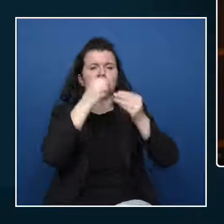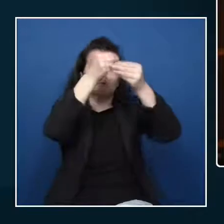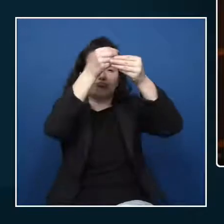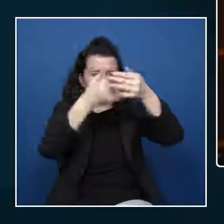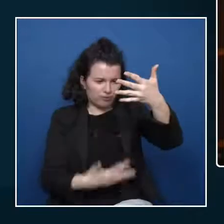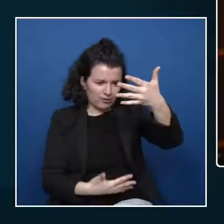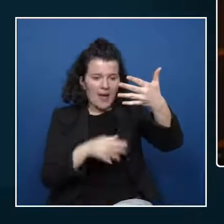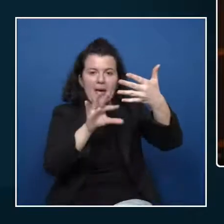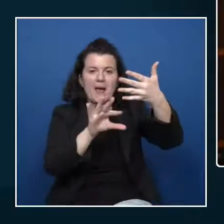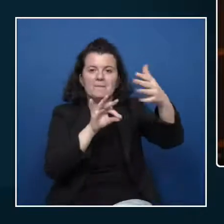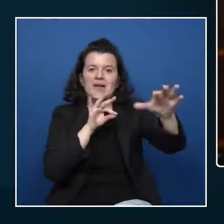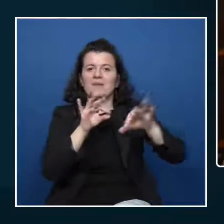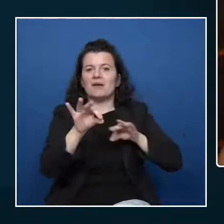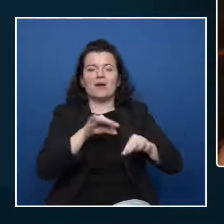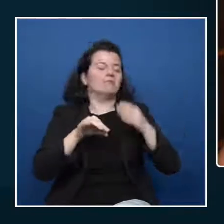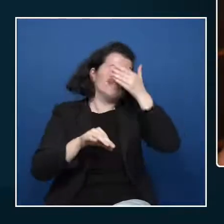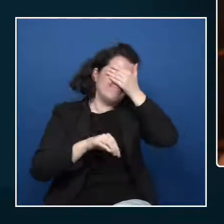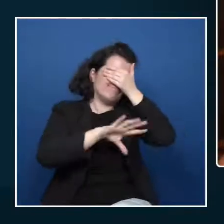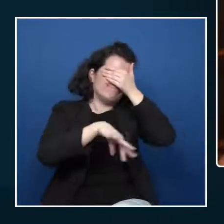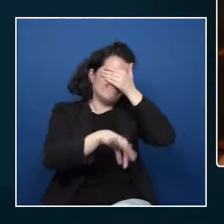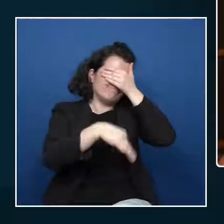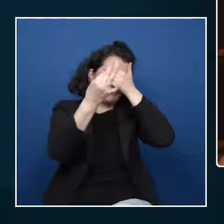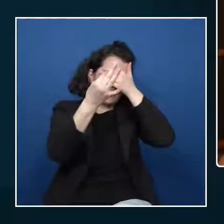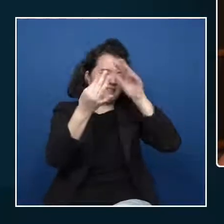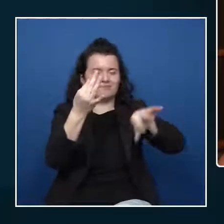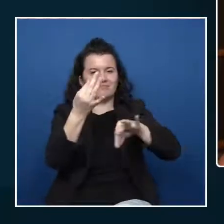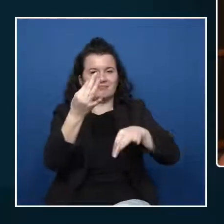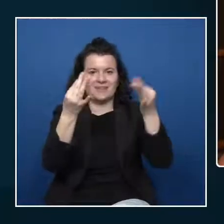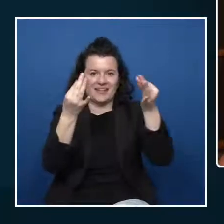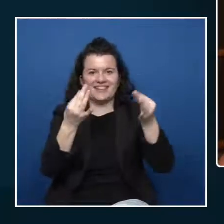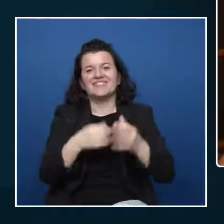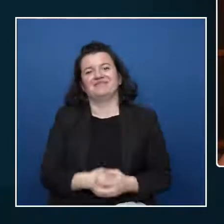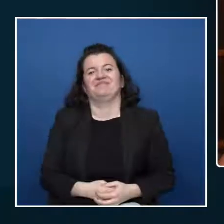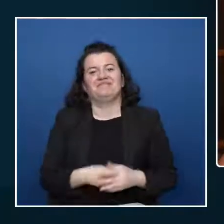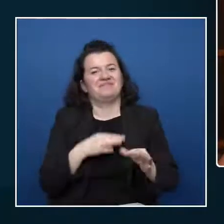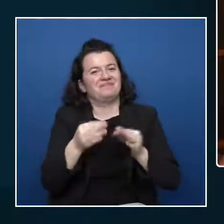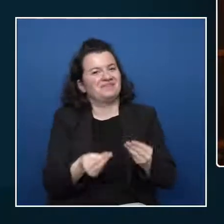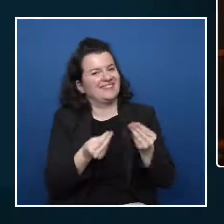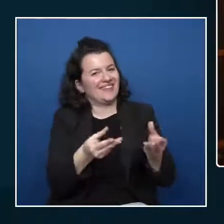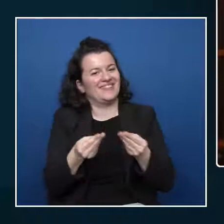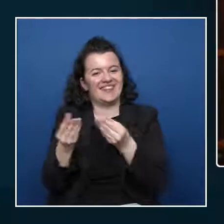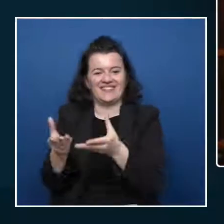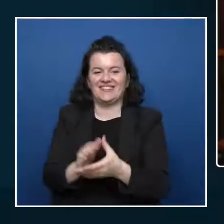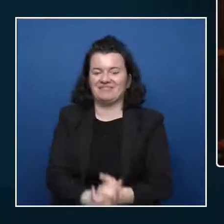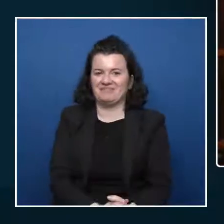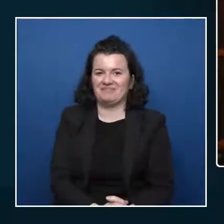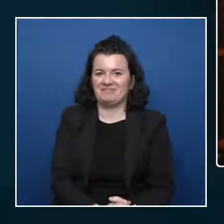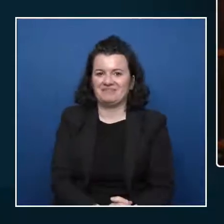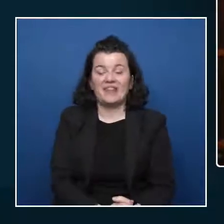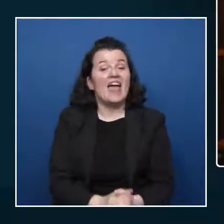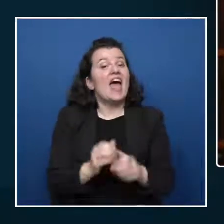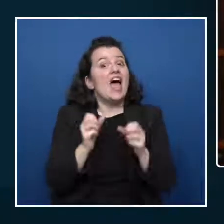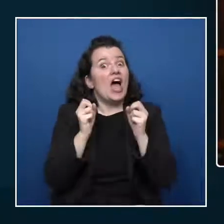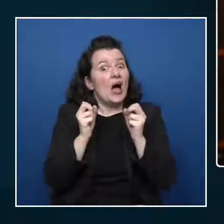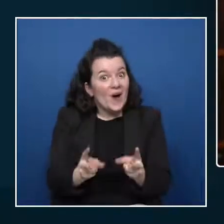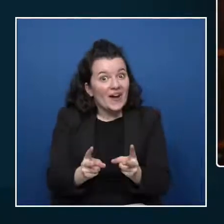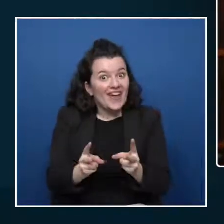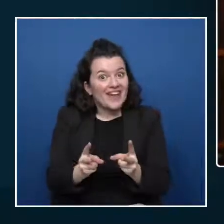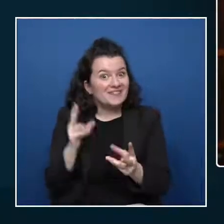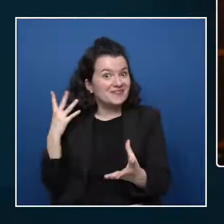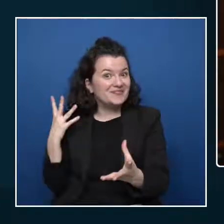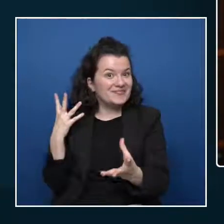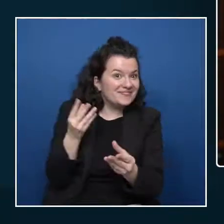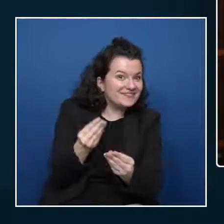pool that registers. So with that said,